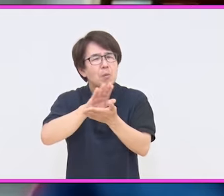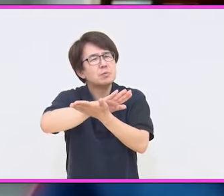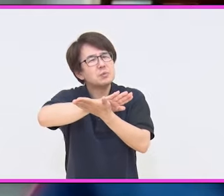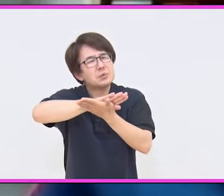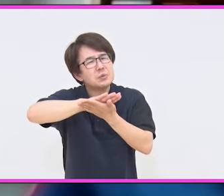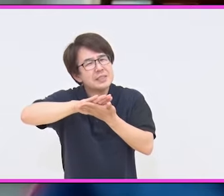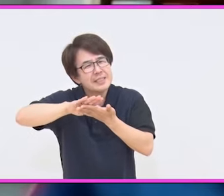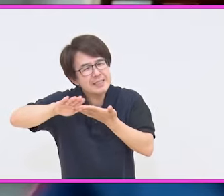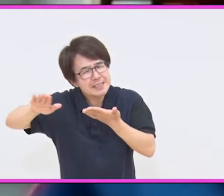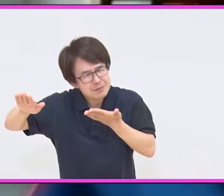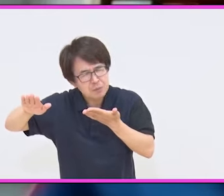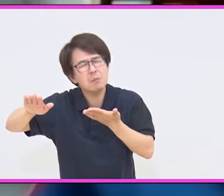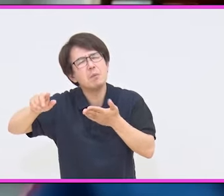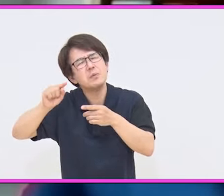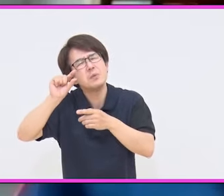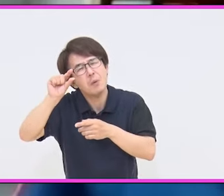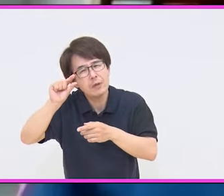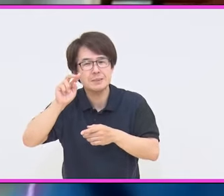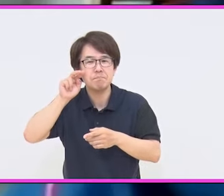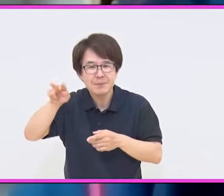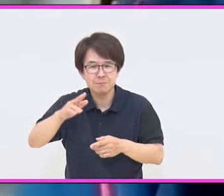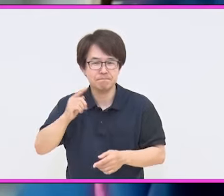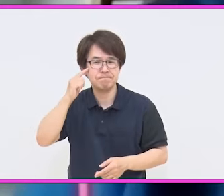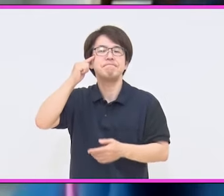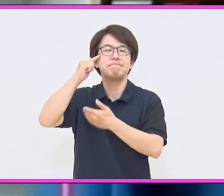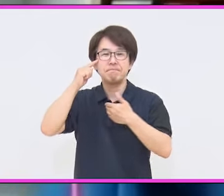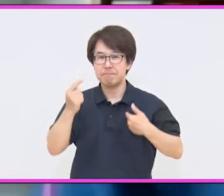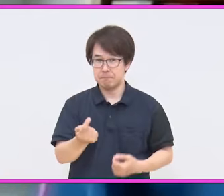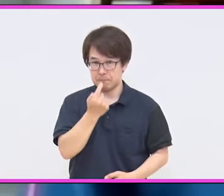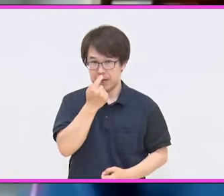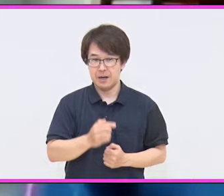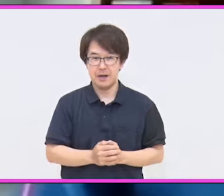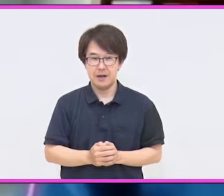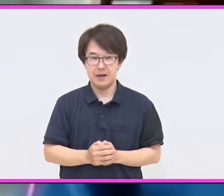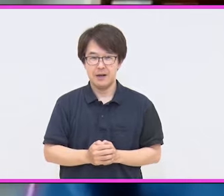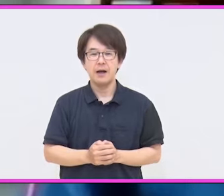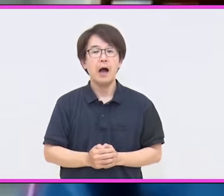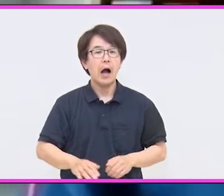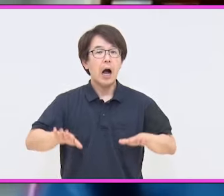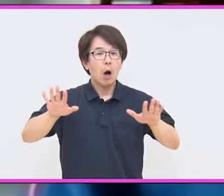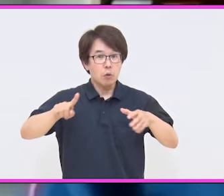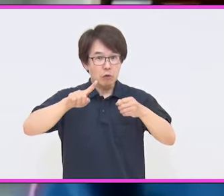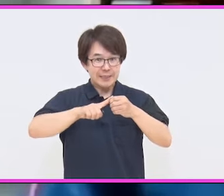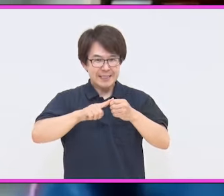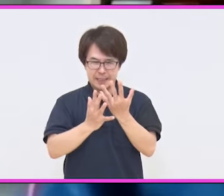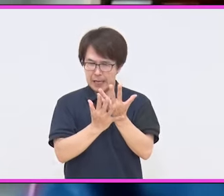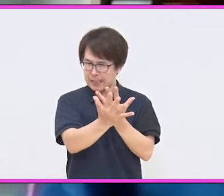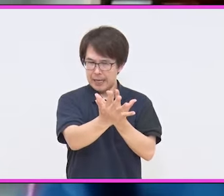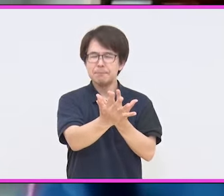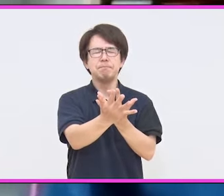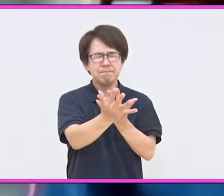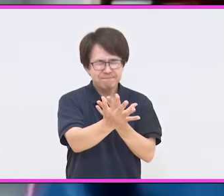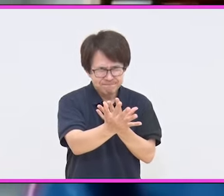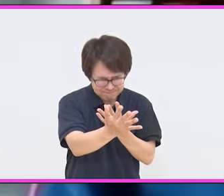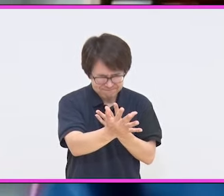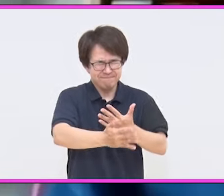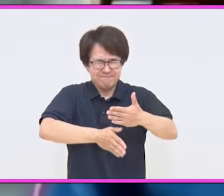how beautiful the country is. I think.The games this year